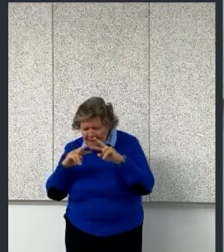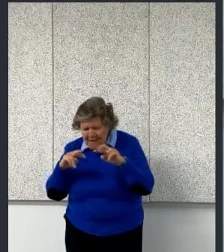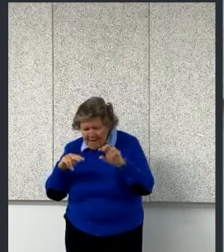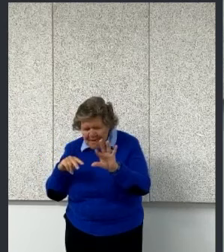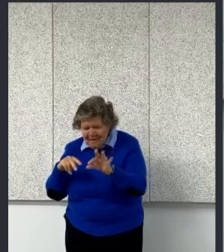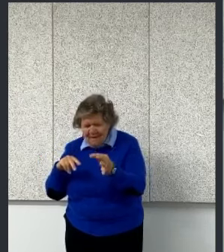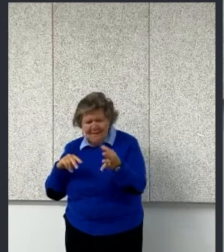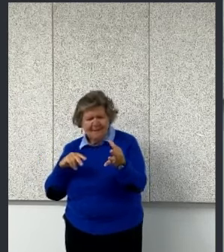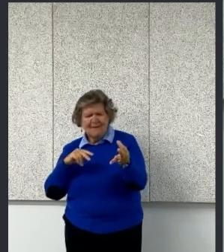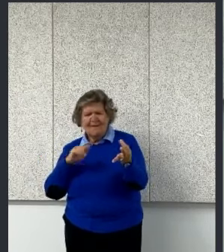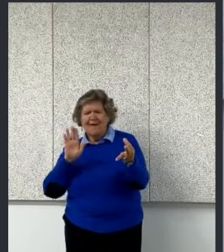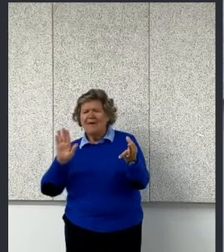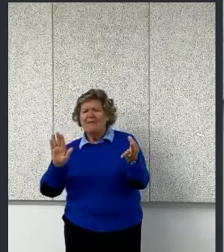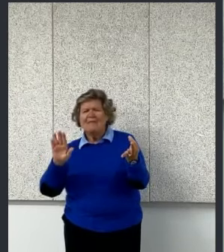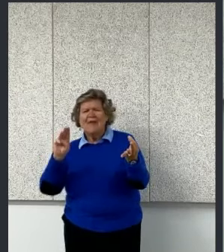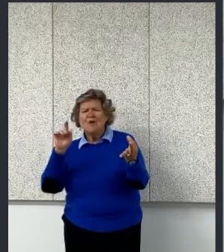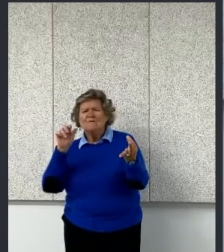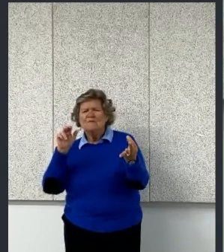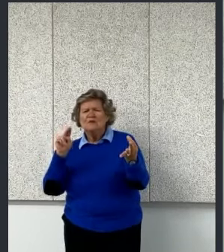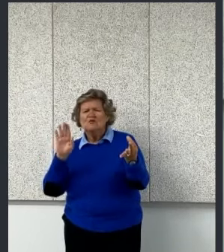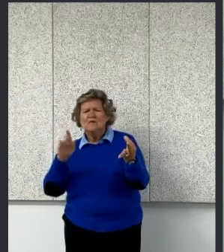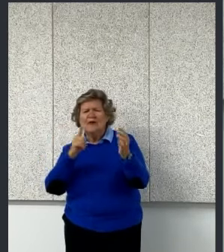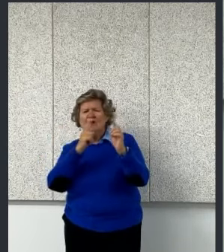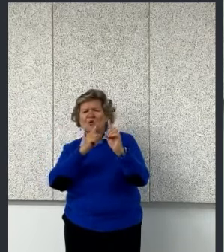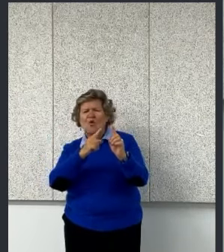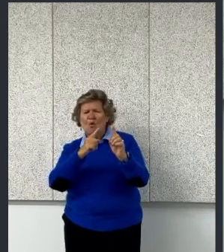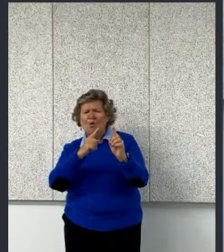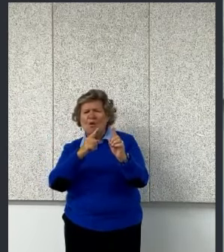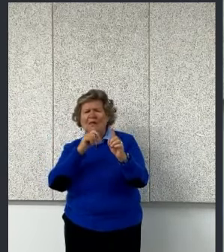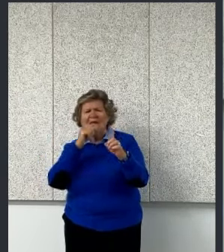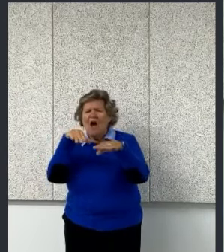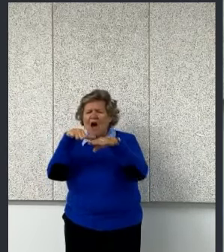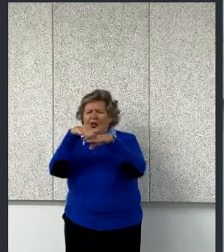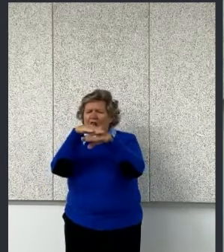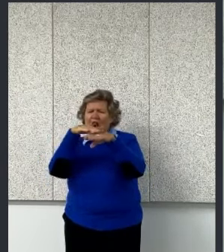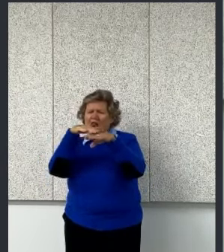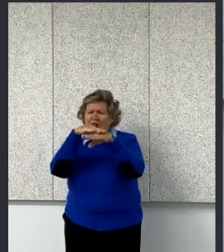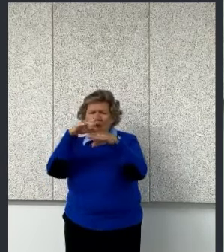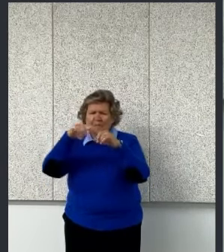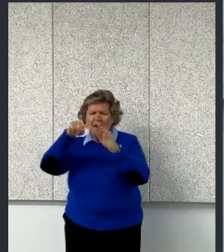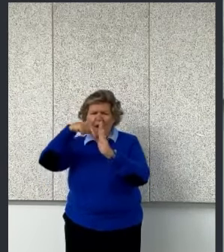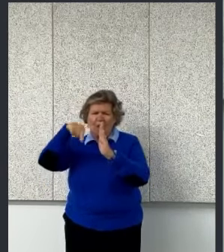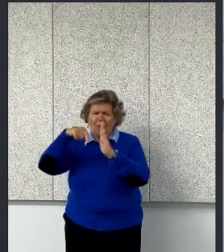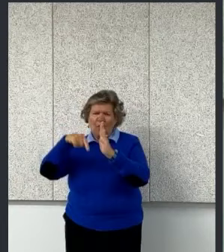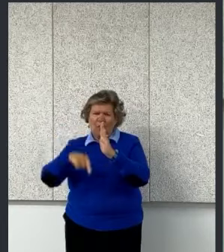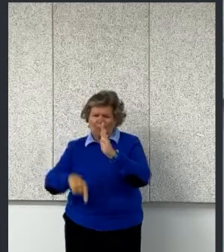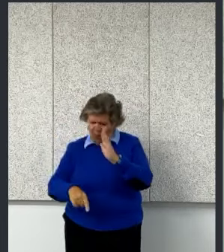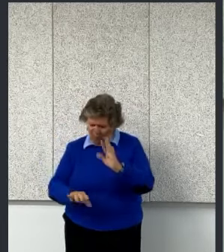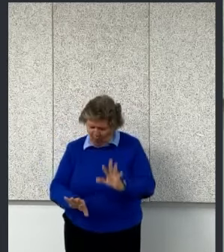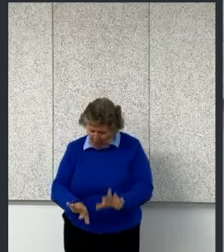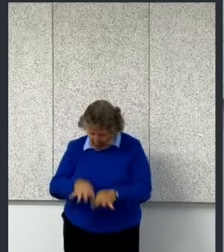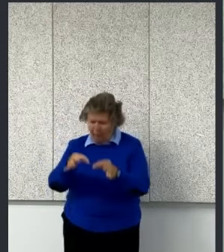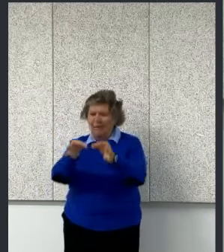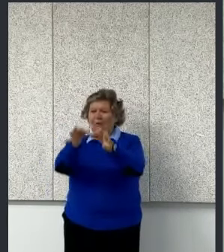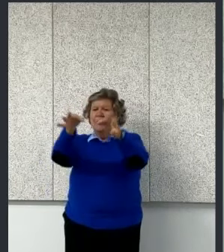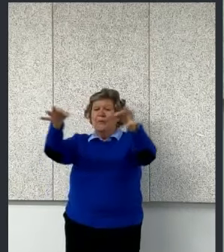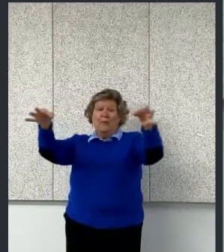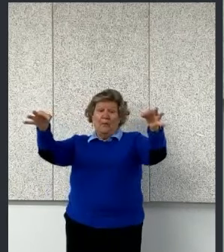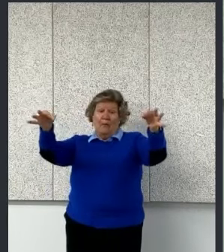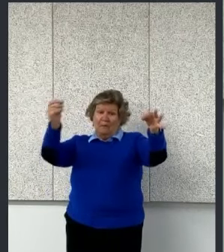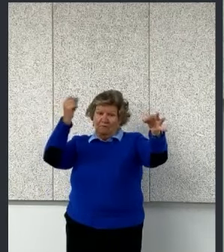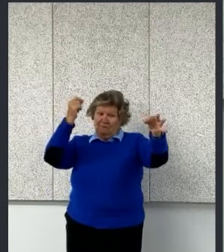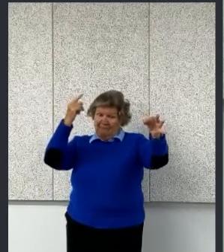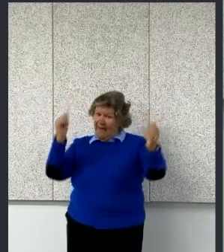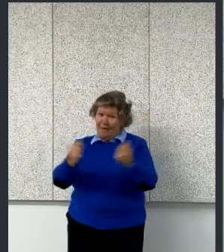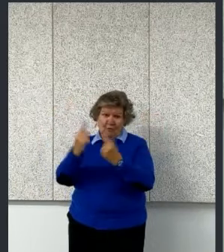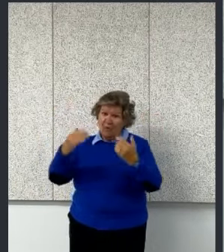their mission is in a very deep and full way. Everybody has a mission,